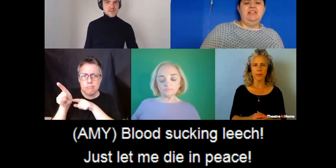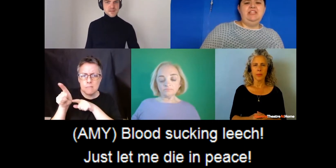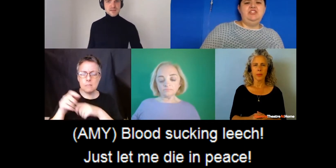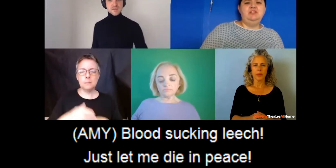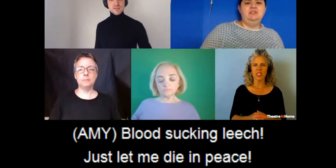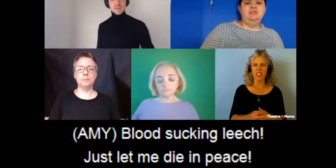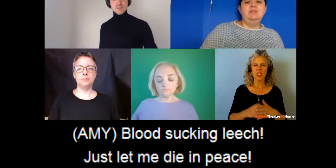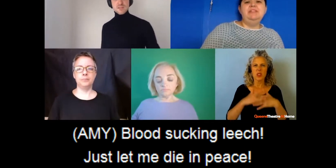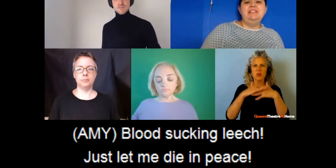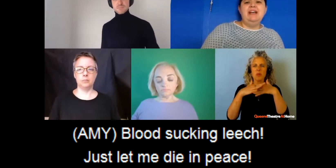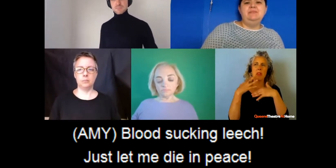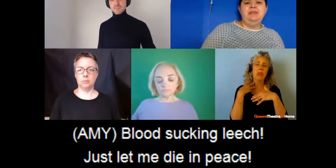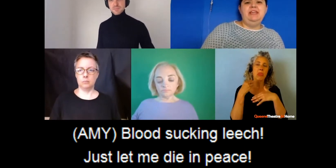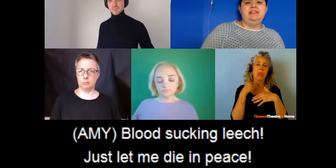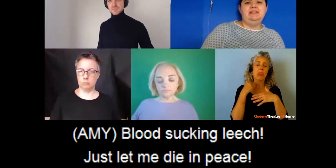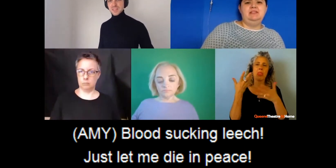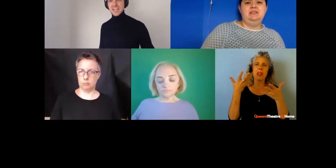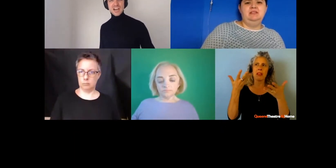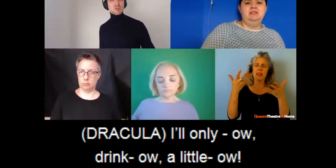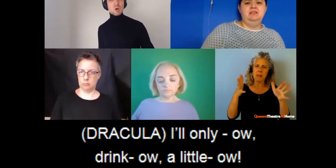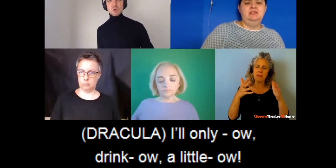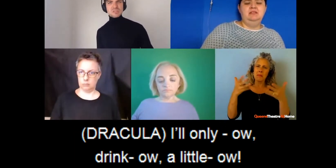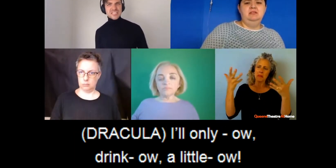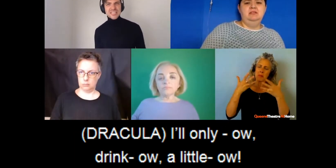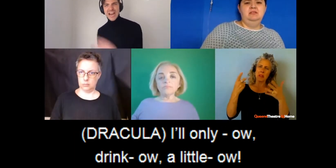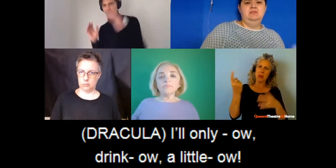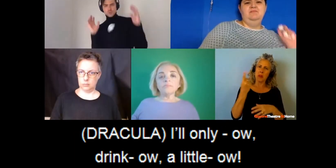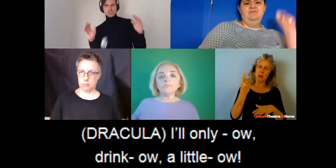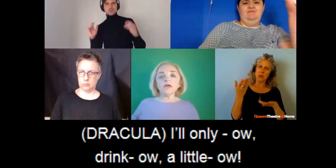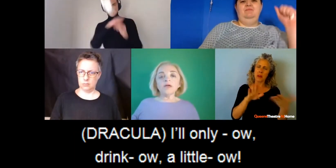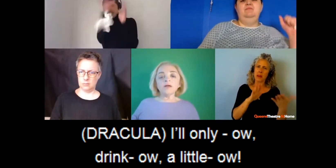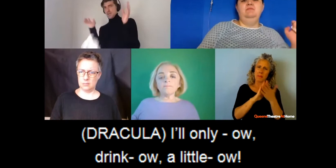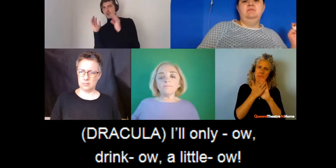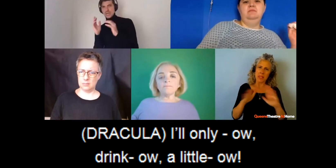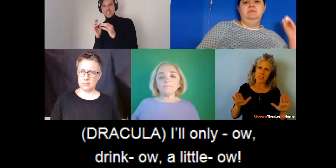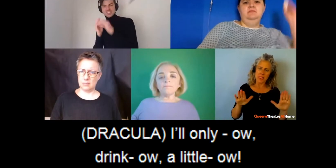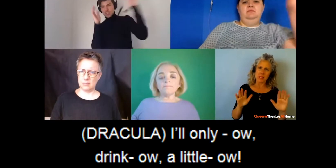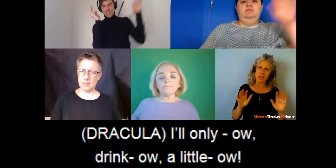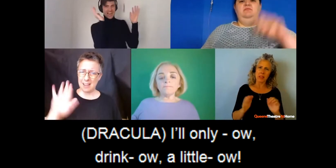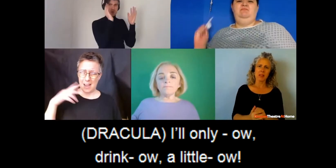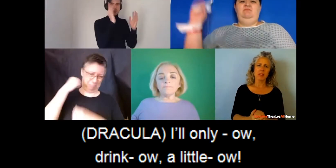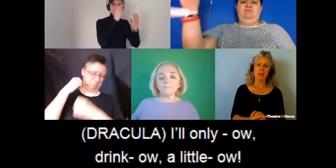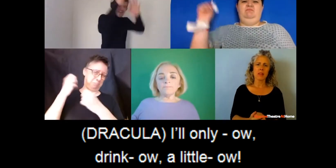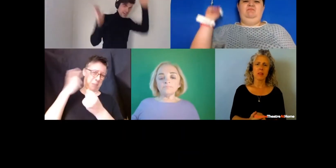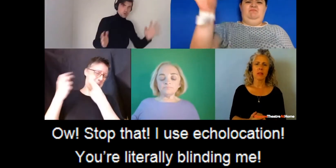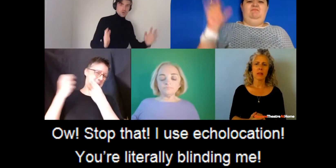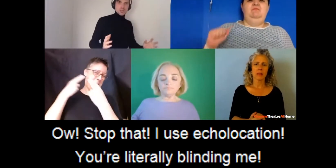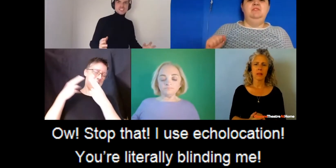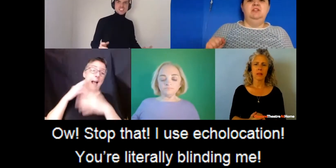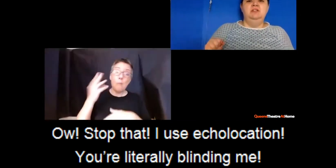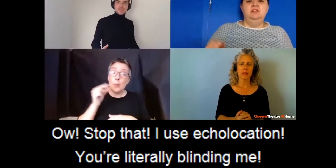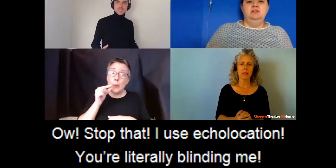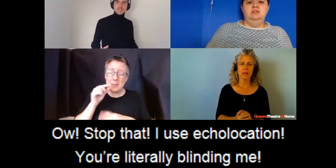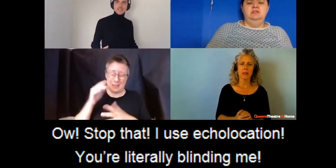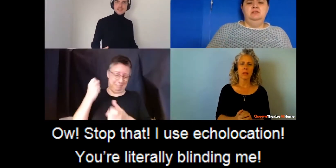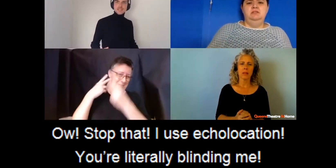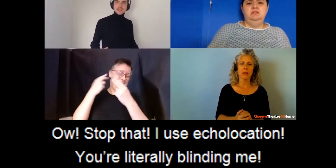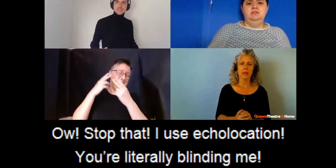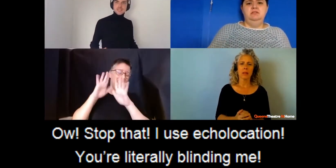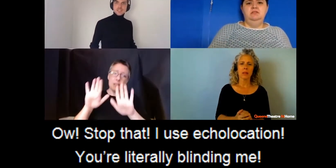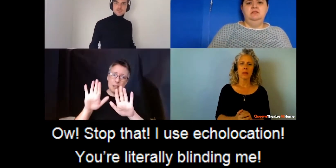Blood-sucking leech. Let me die in peace. I'll only, drink, a little, ow. Stop